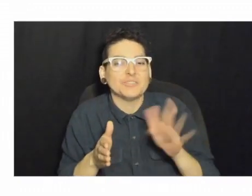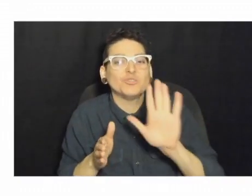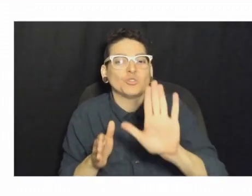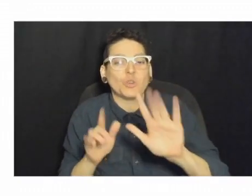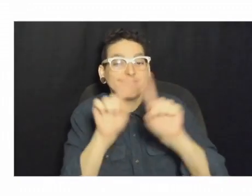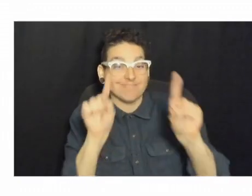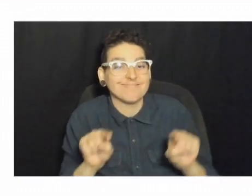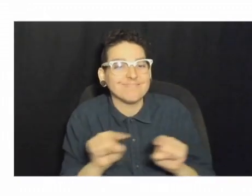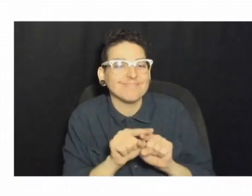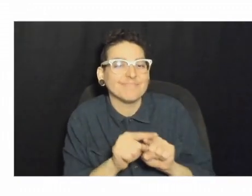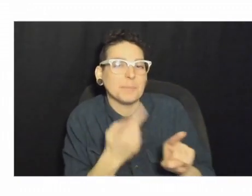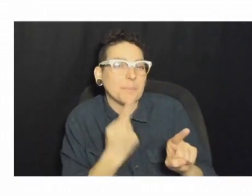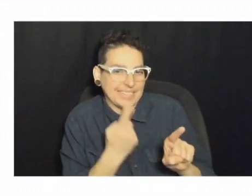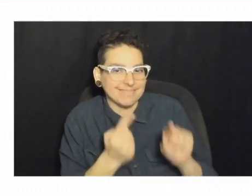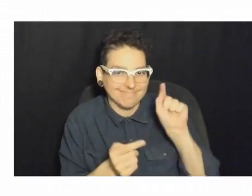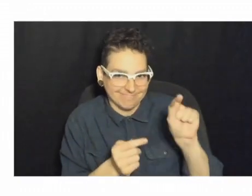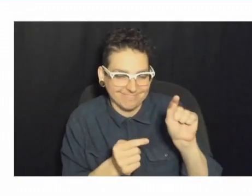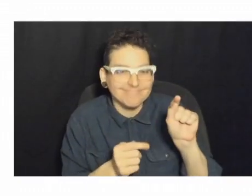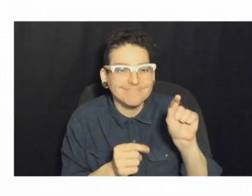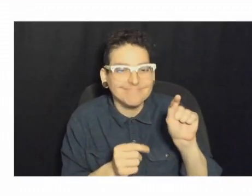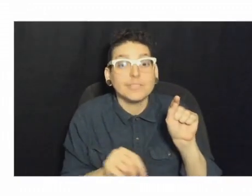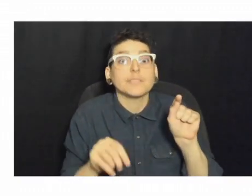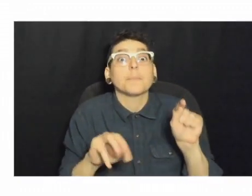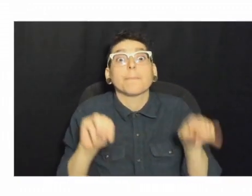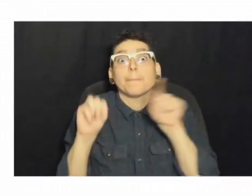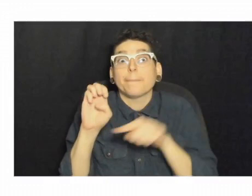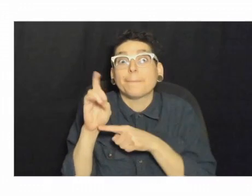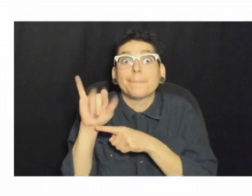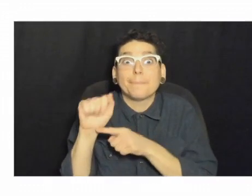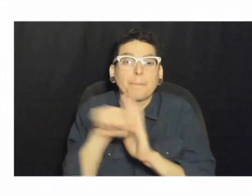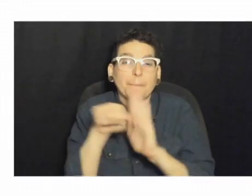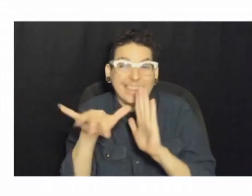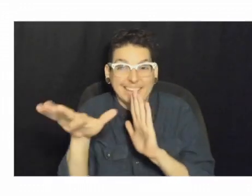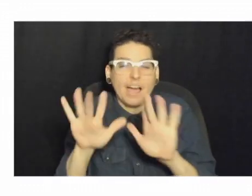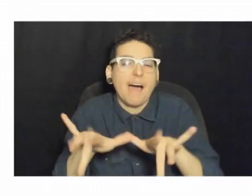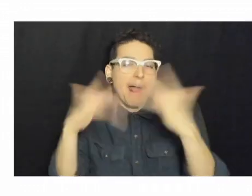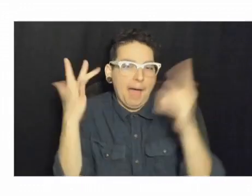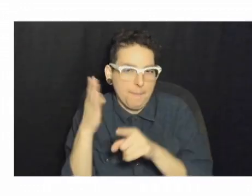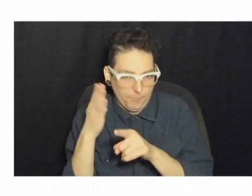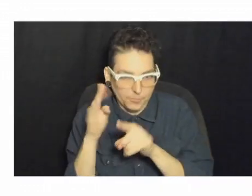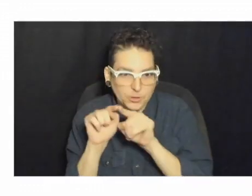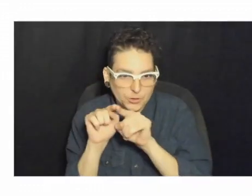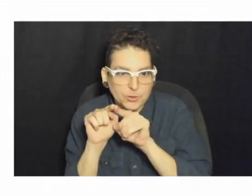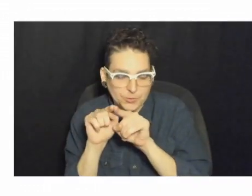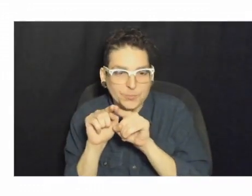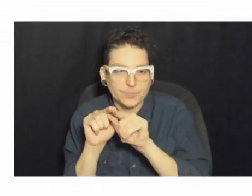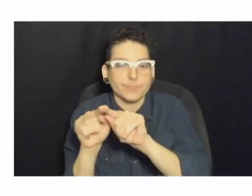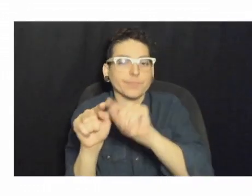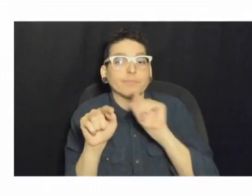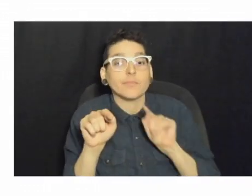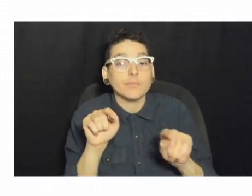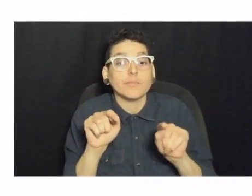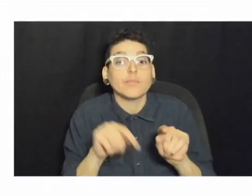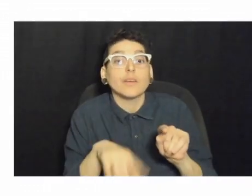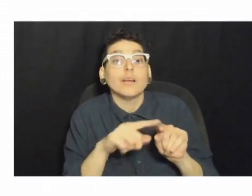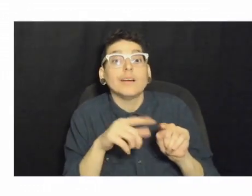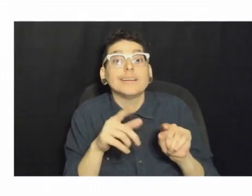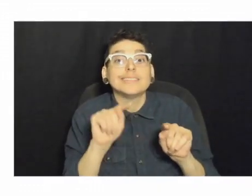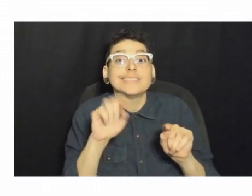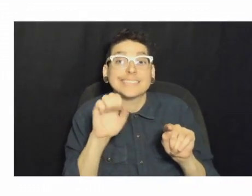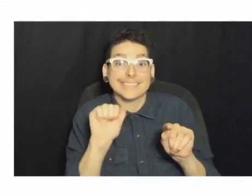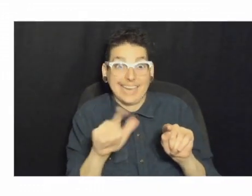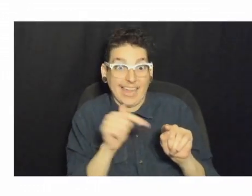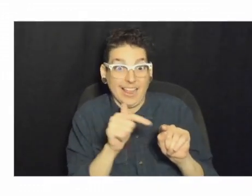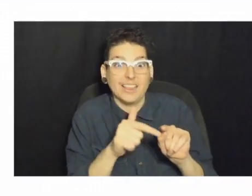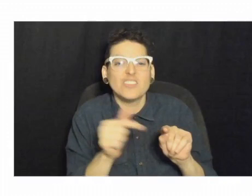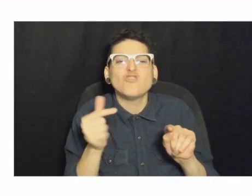The media is that light blue color. Local officials and administrators is sort of that teal green. The public, members of the public,